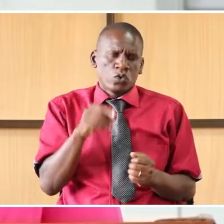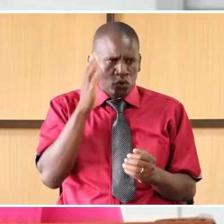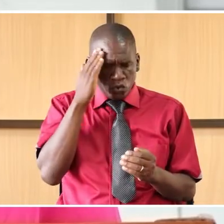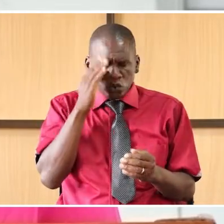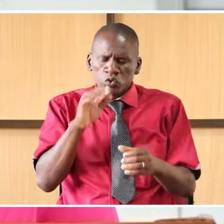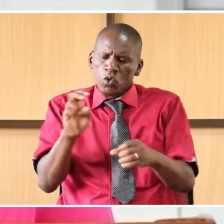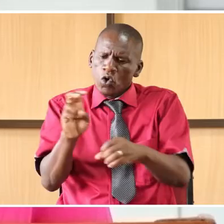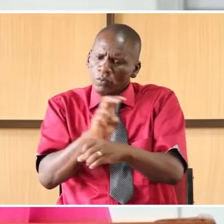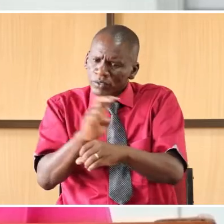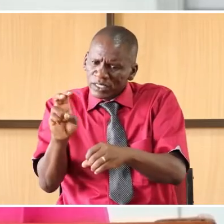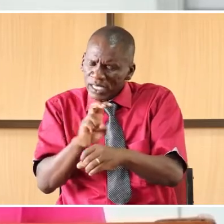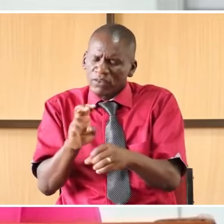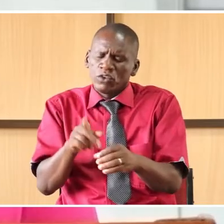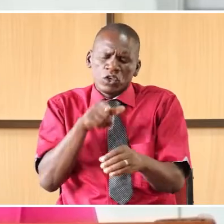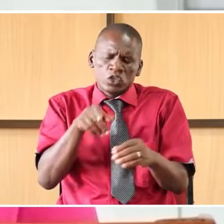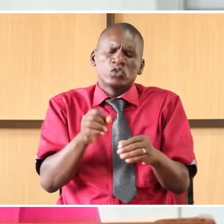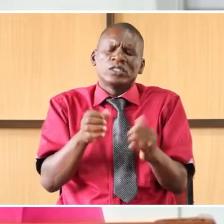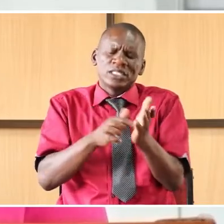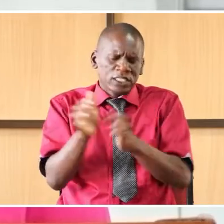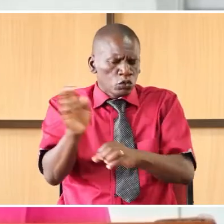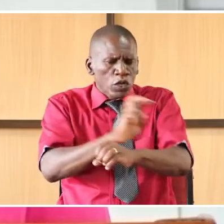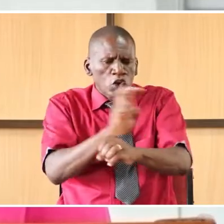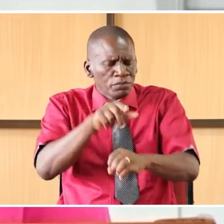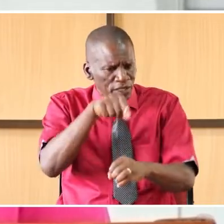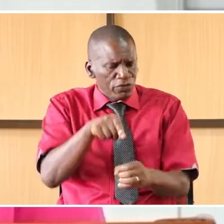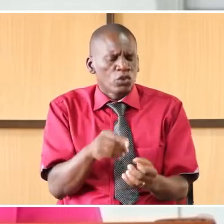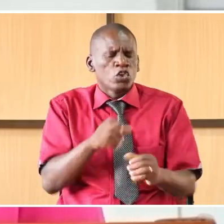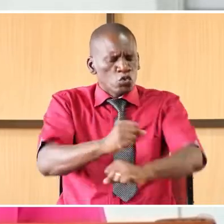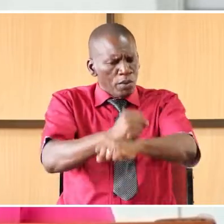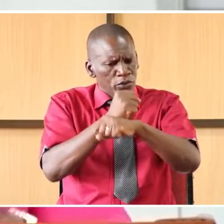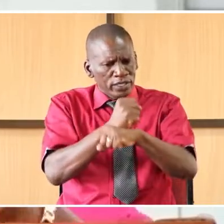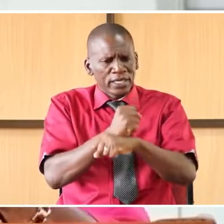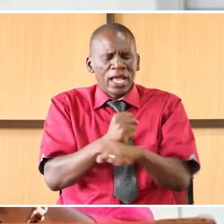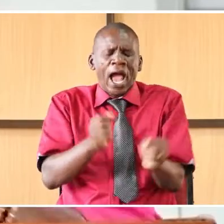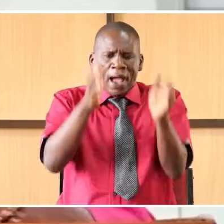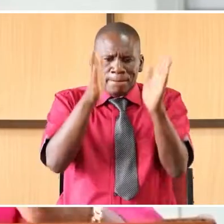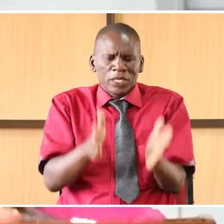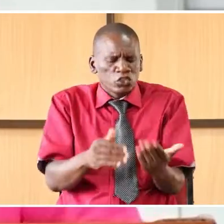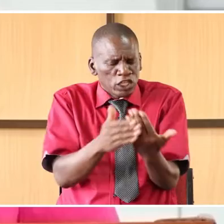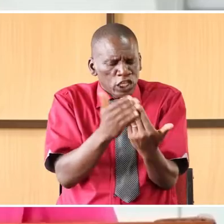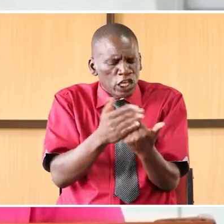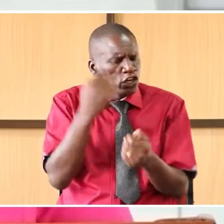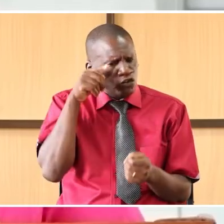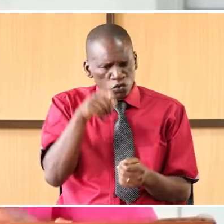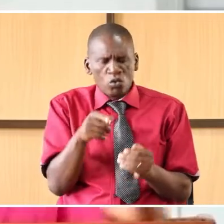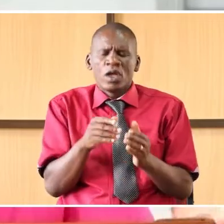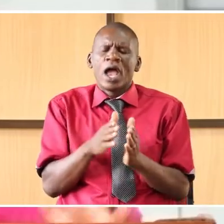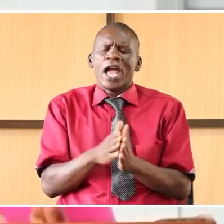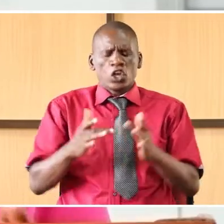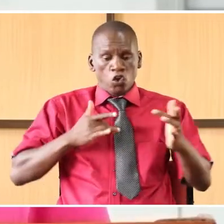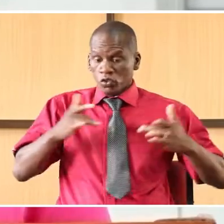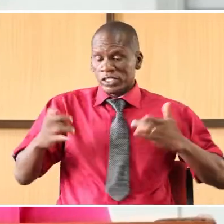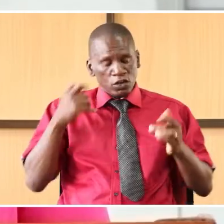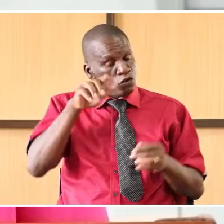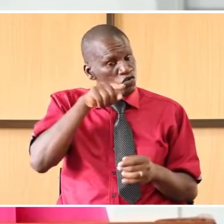You know, to observe. You are observed. You are protected. Somebody is caring for you and